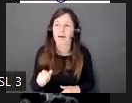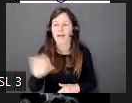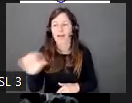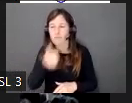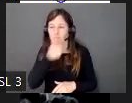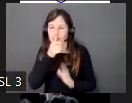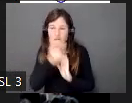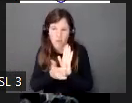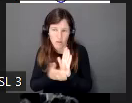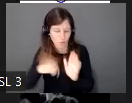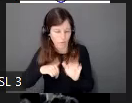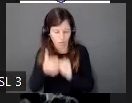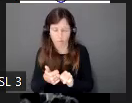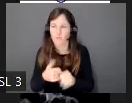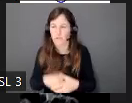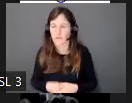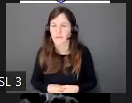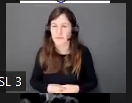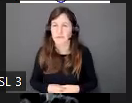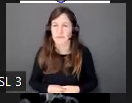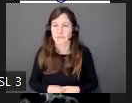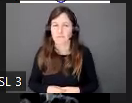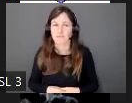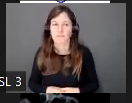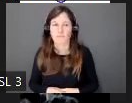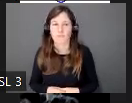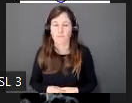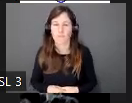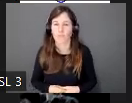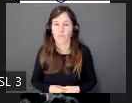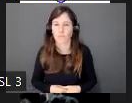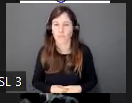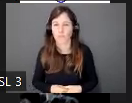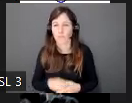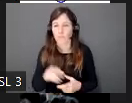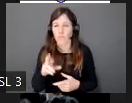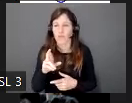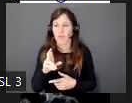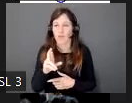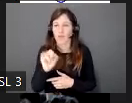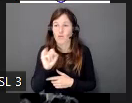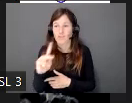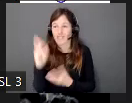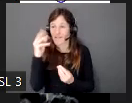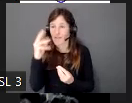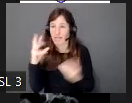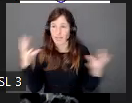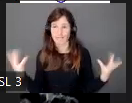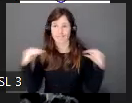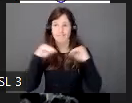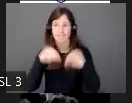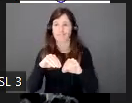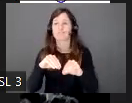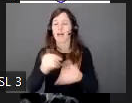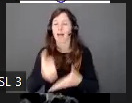us. It's a one-stop collection of risk and prevents re-victimization. It prevents, and what we